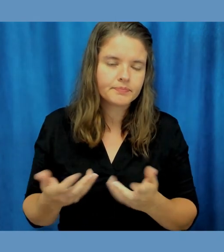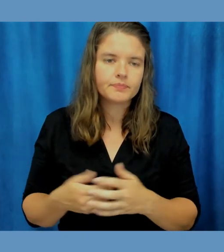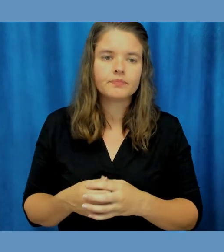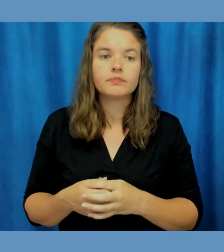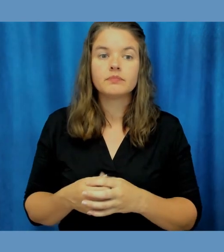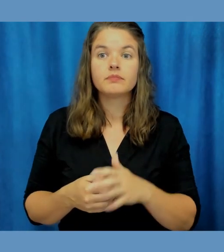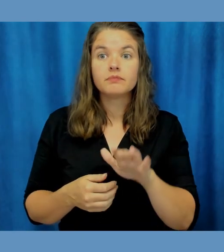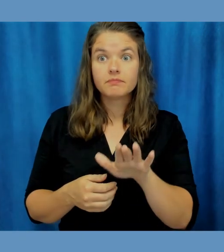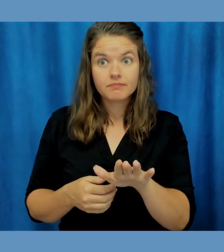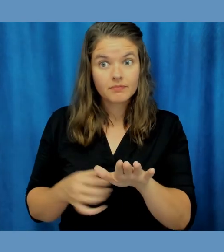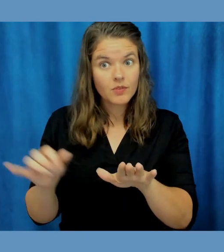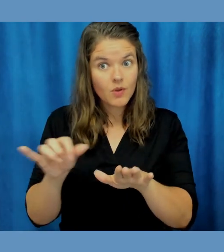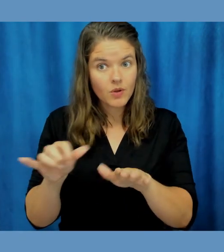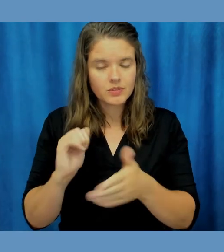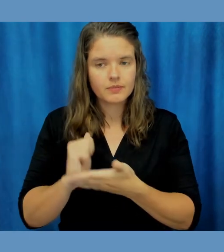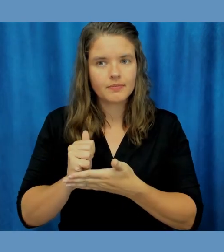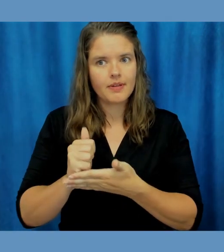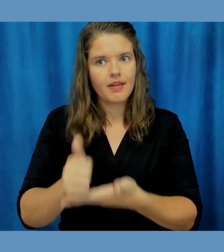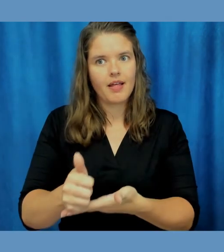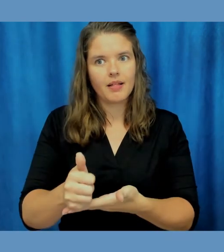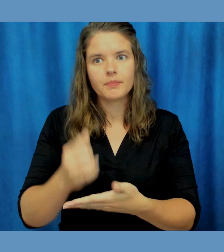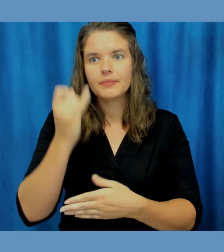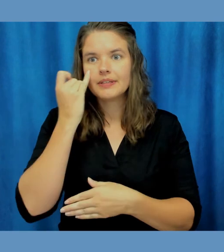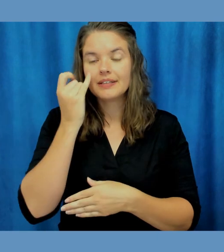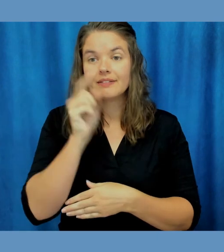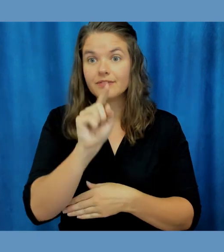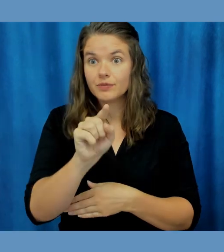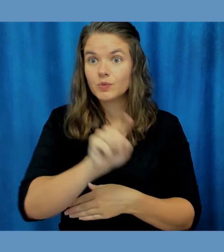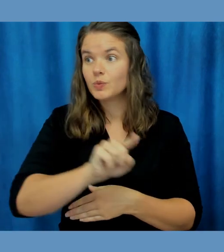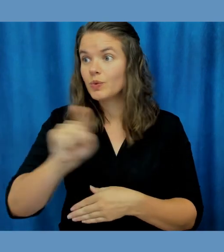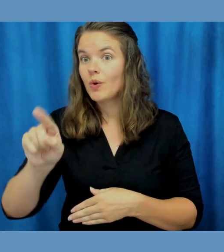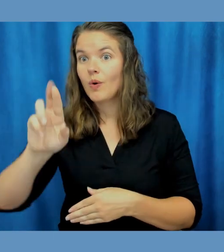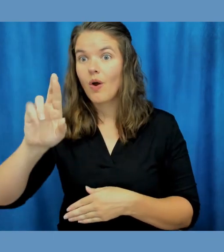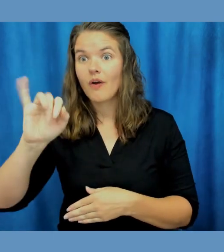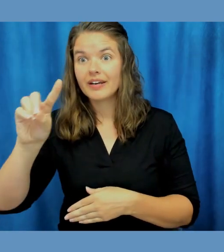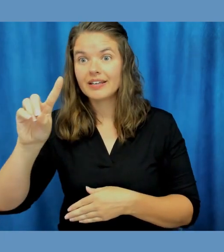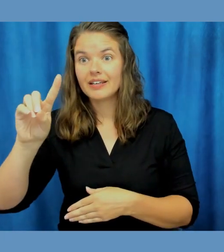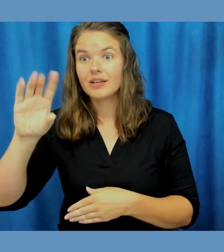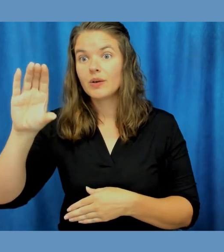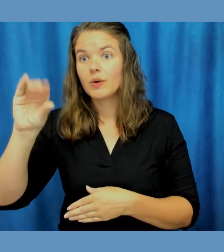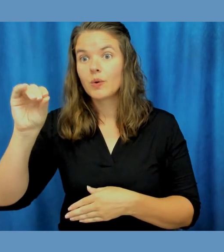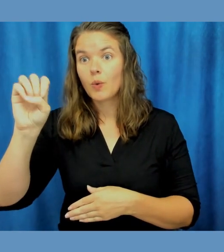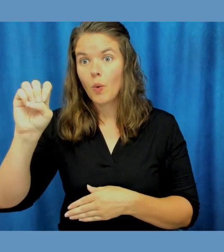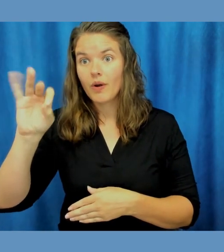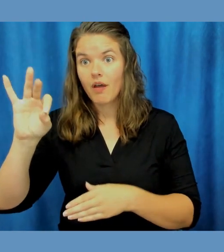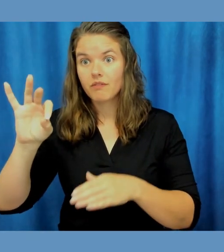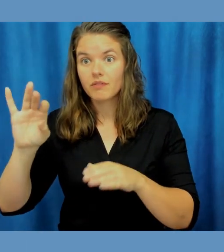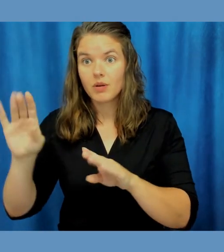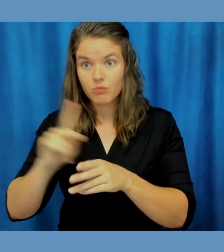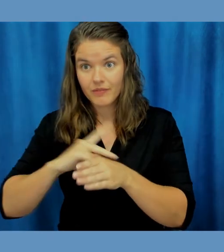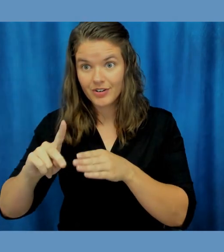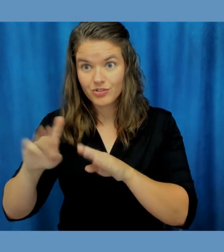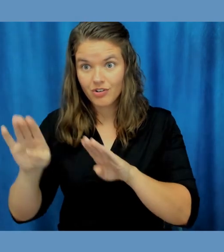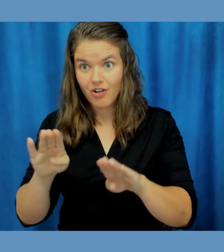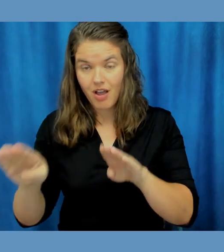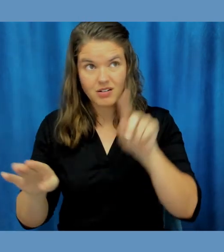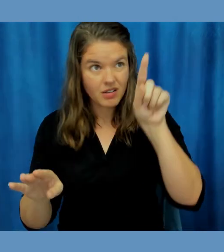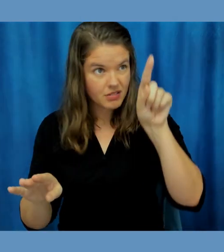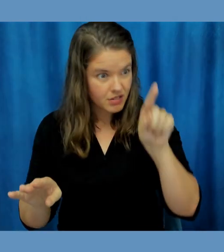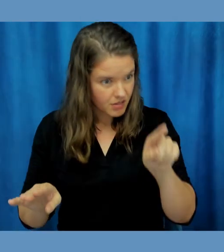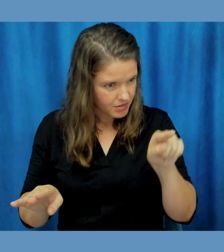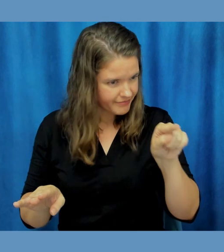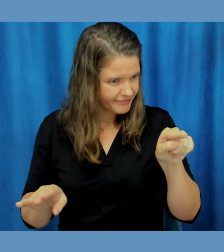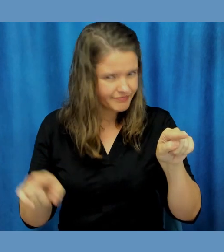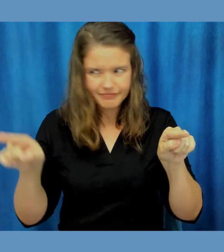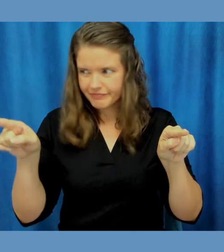What additionally helps is to go to the RID Code of Professional Conduct that I just showed you and cite